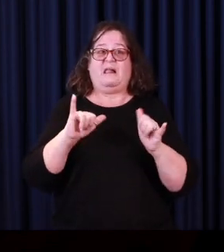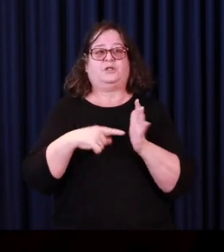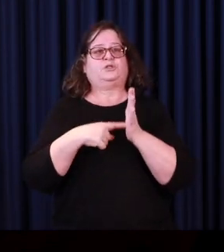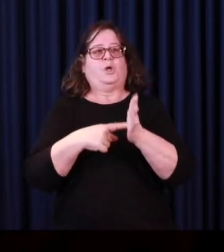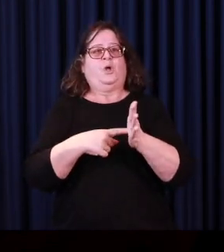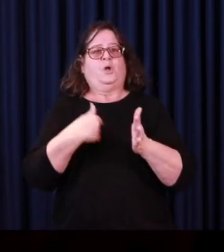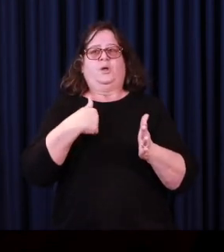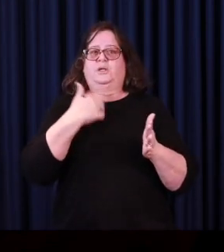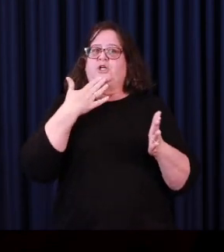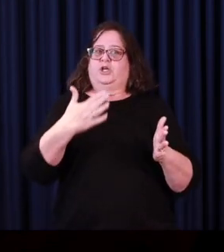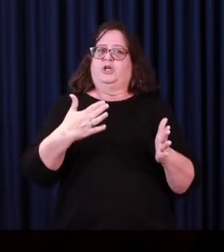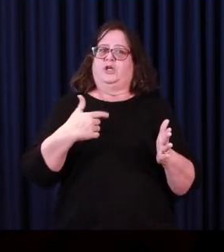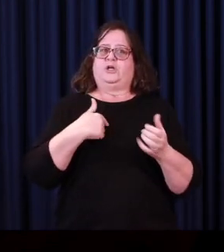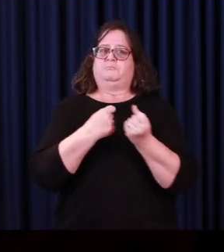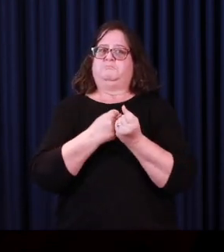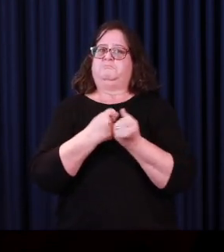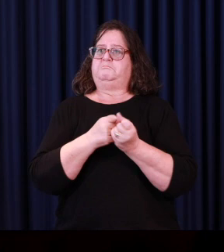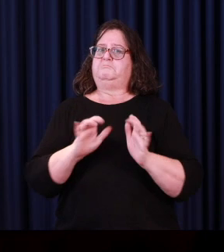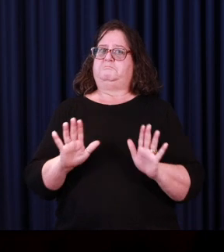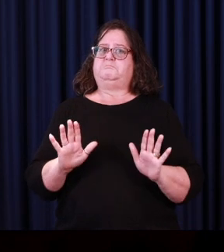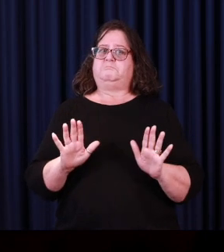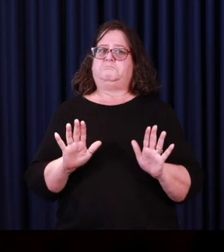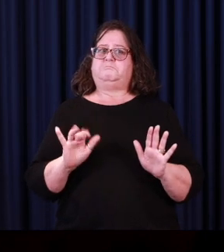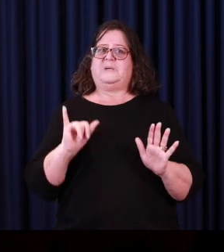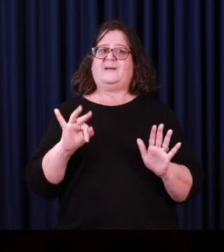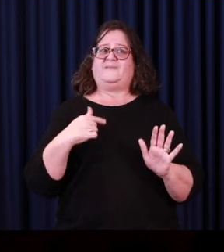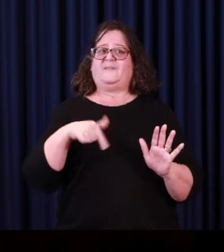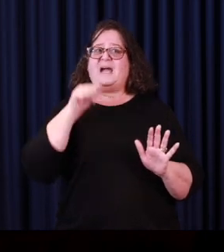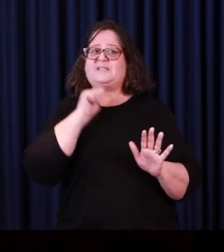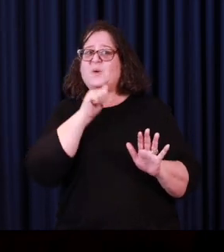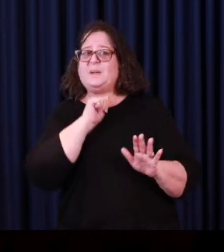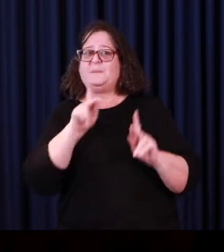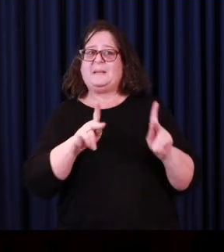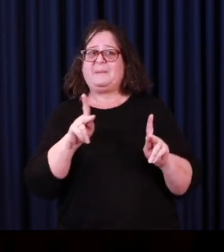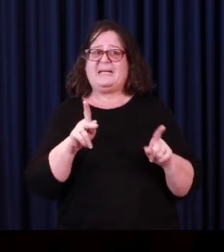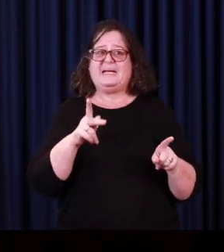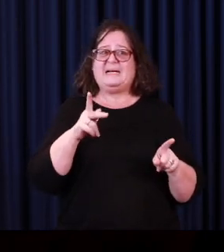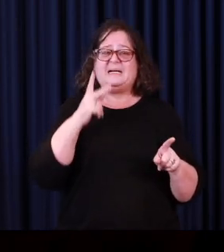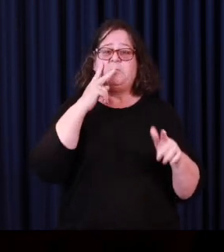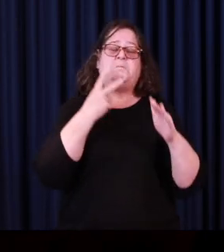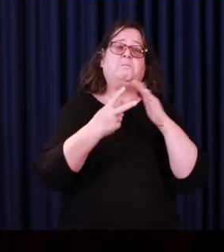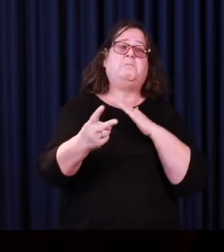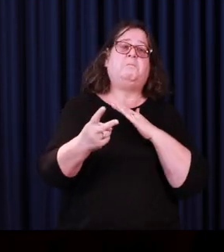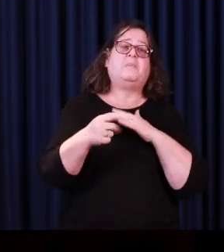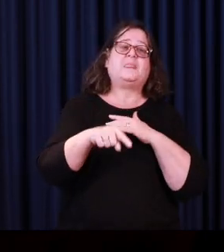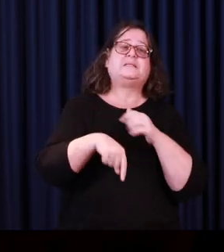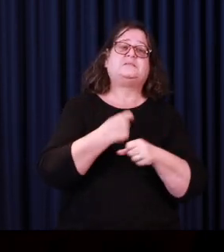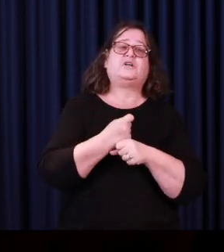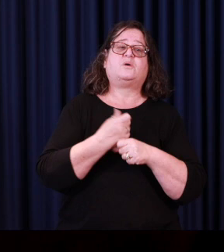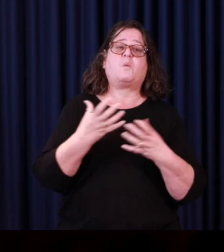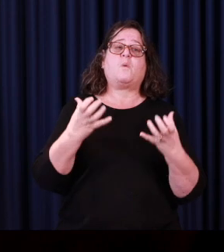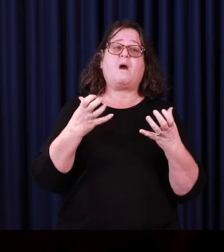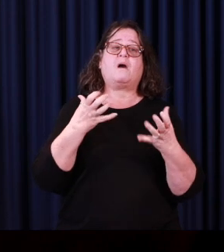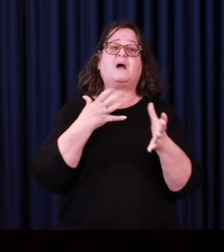tradition. If Arizonans are looking to this year with a feeling of accomplishment and optimism, it is